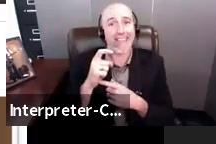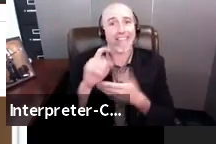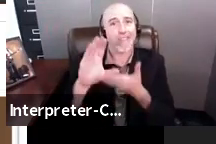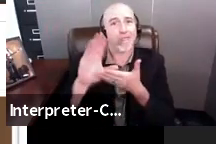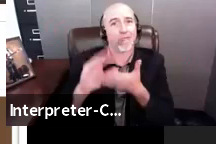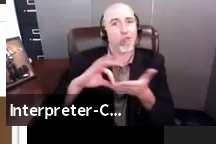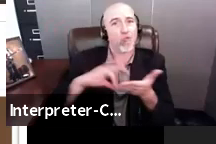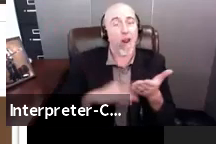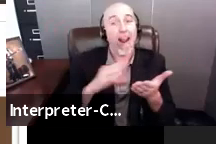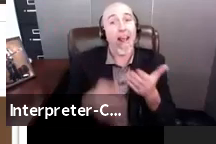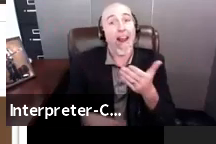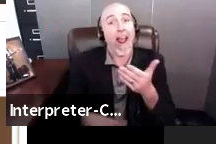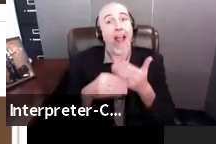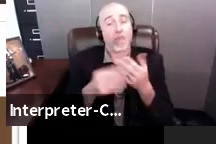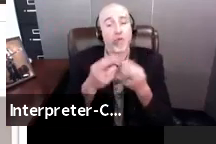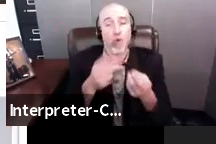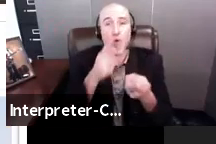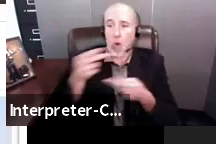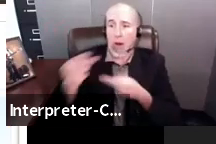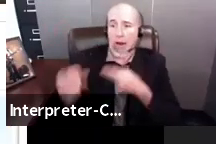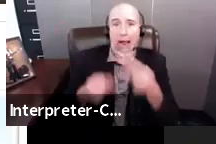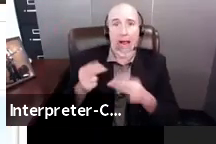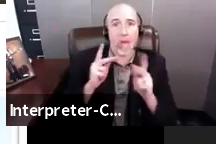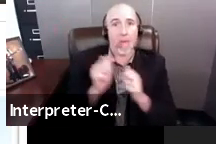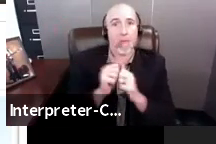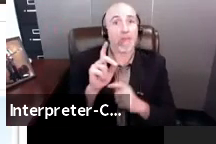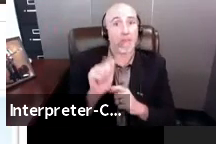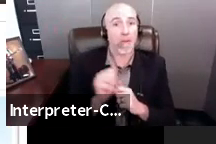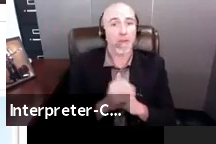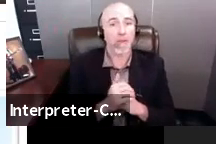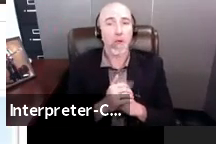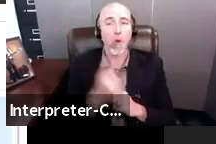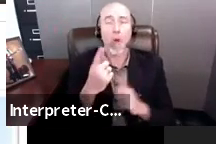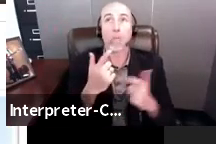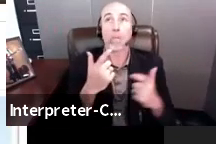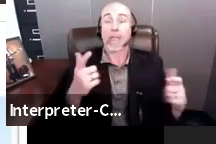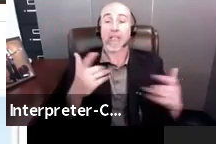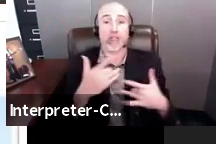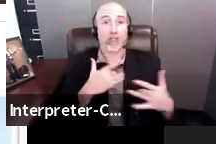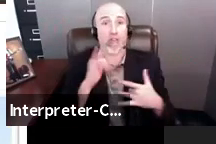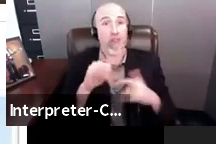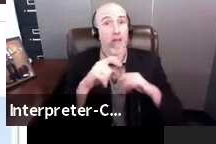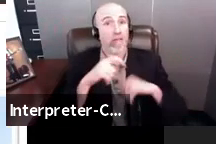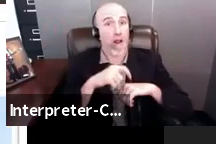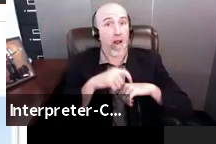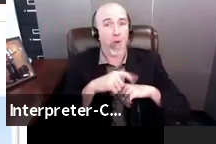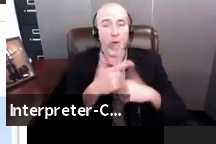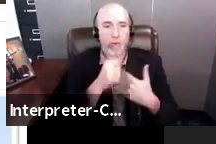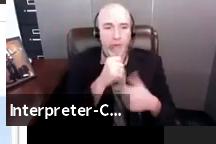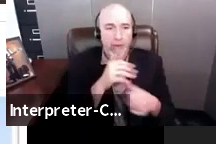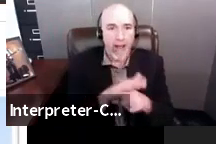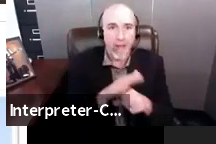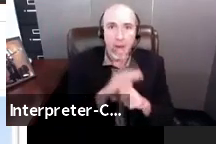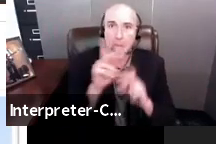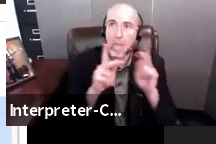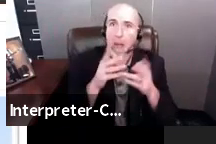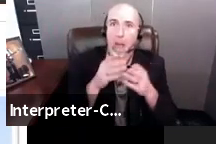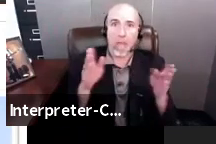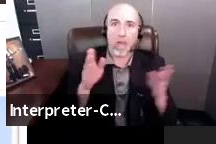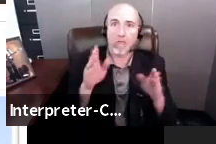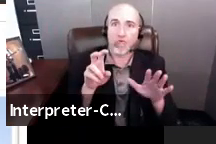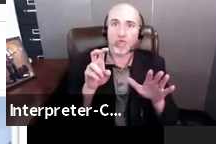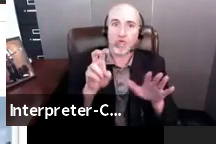resources for those employing the disabled. A huge concern in our area at that time was a lack of accessible public